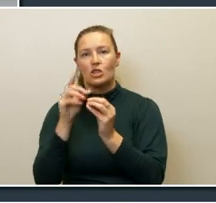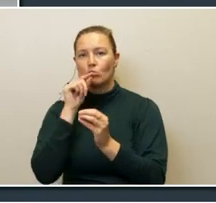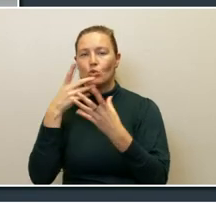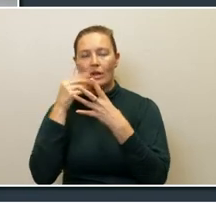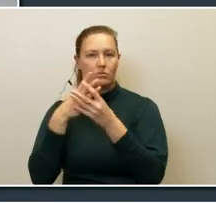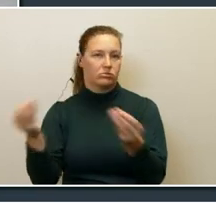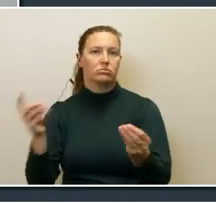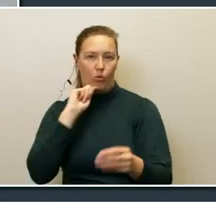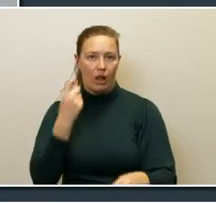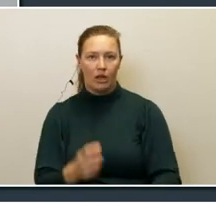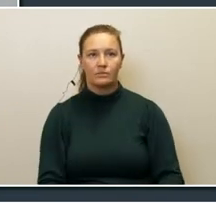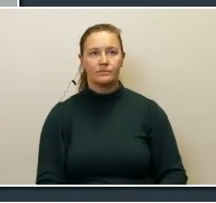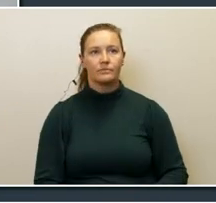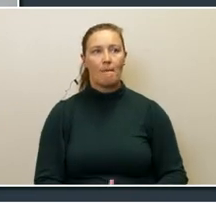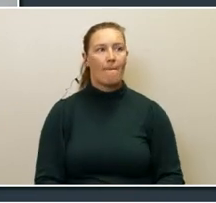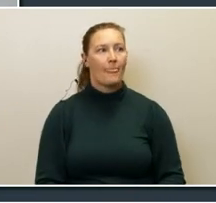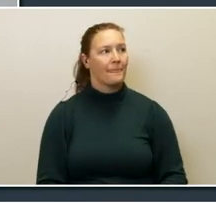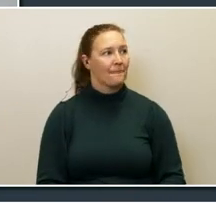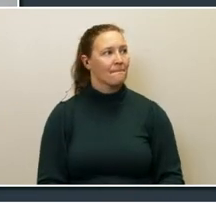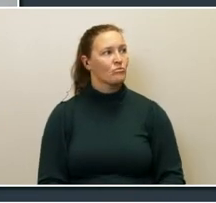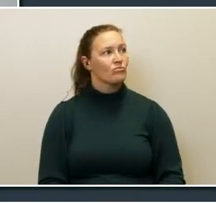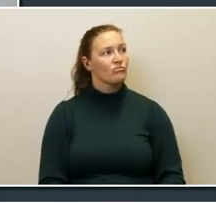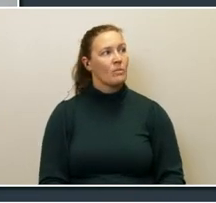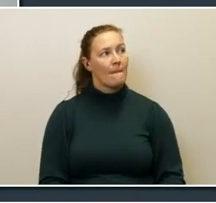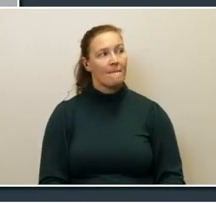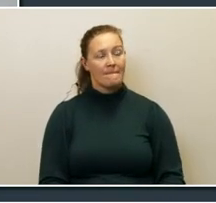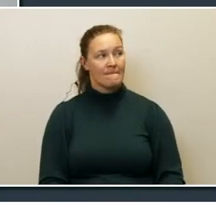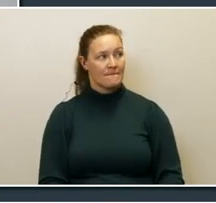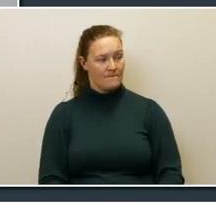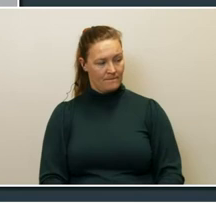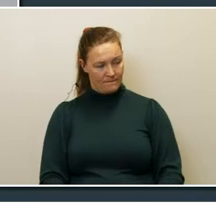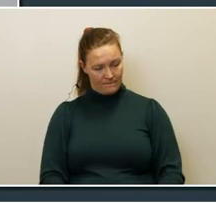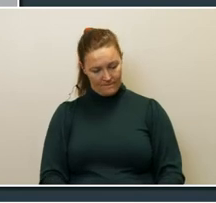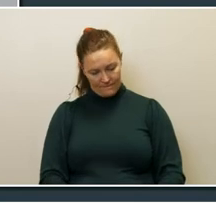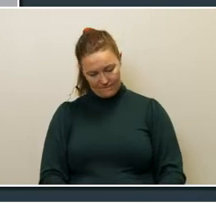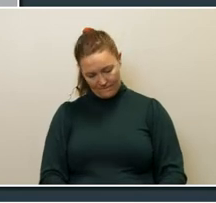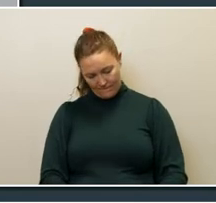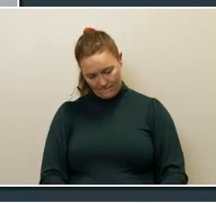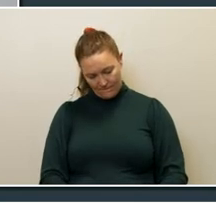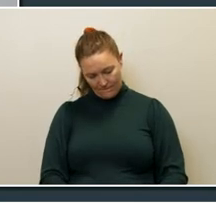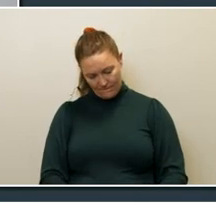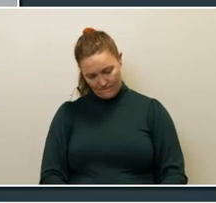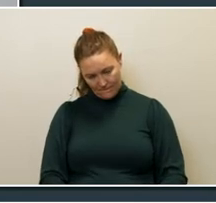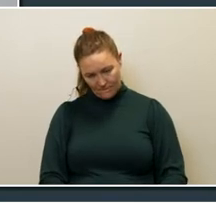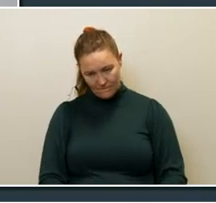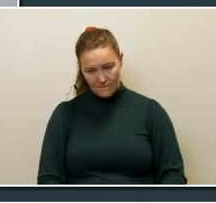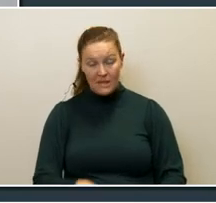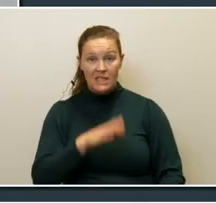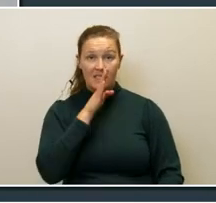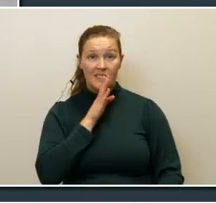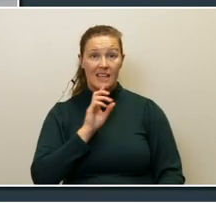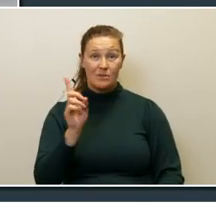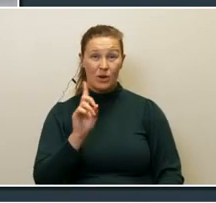It's a sad statistic that 80% of New Zealand